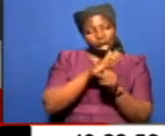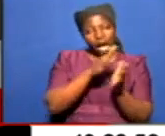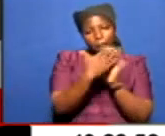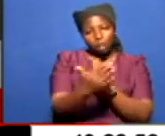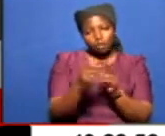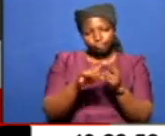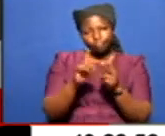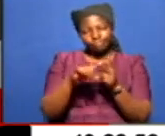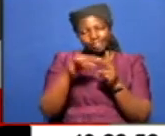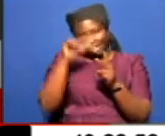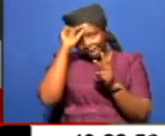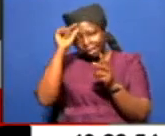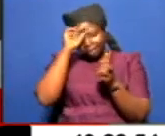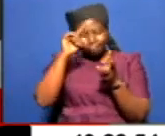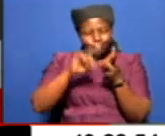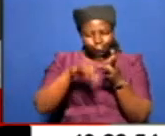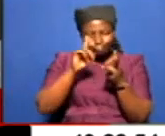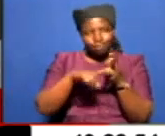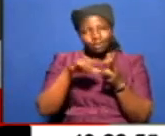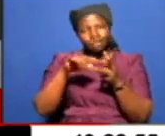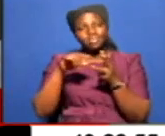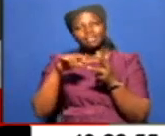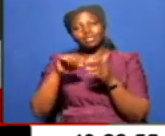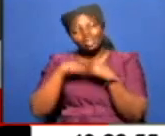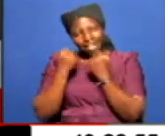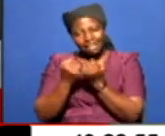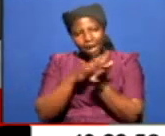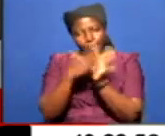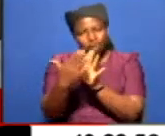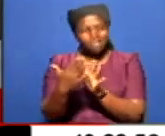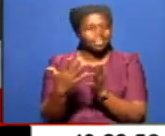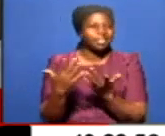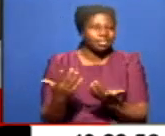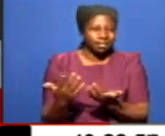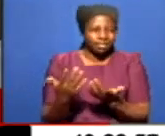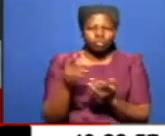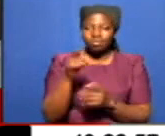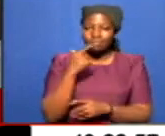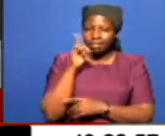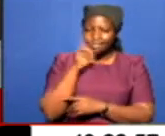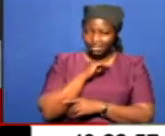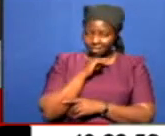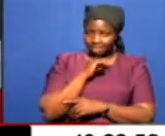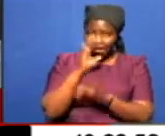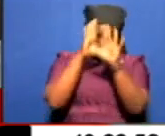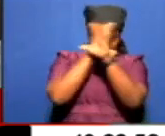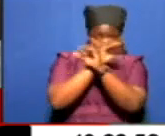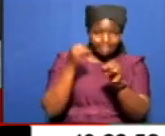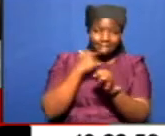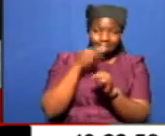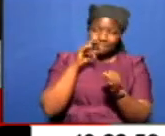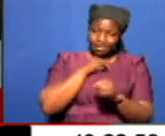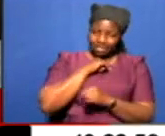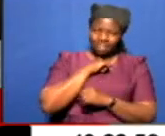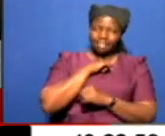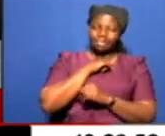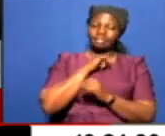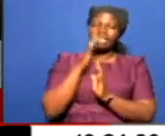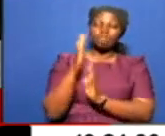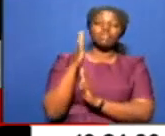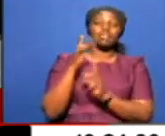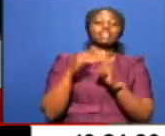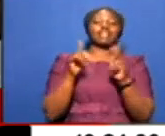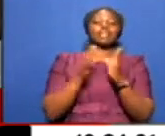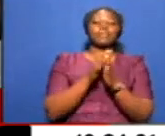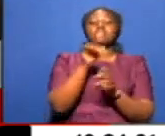whole of government. And as you said, the president said, security begins with you and me. So we